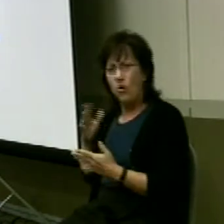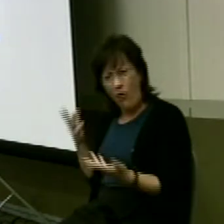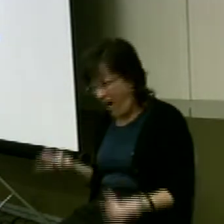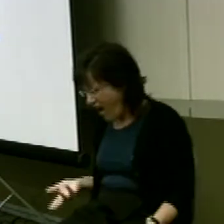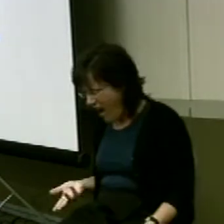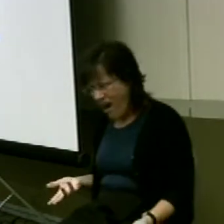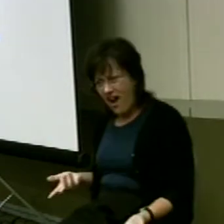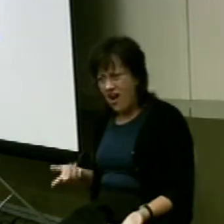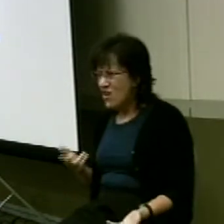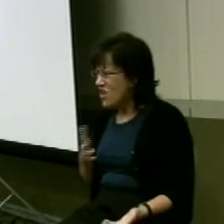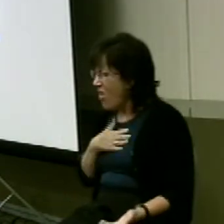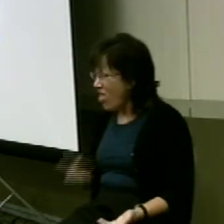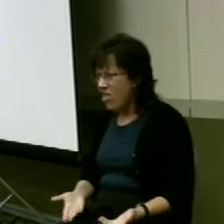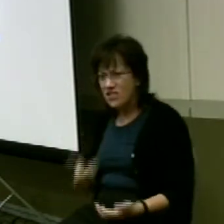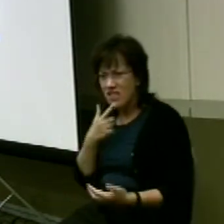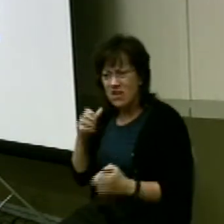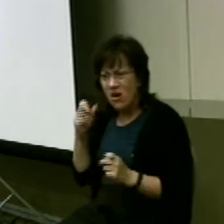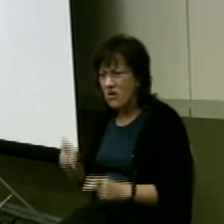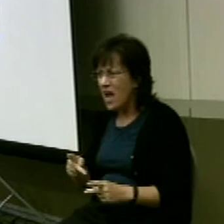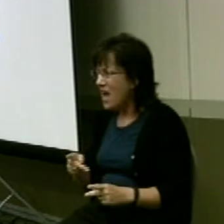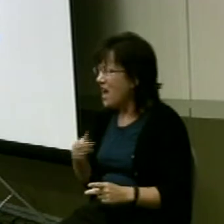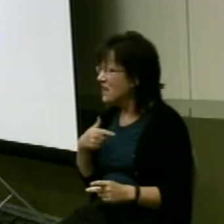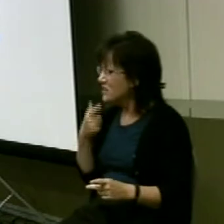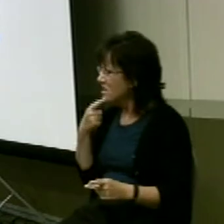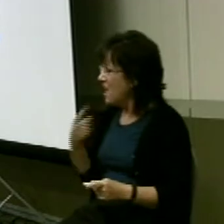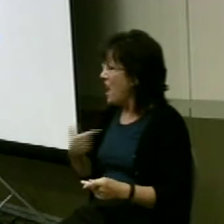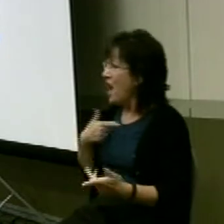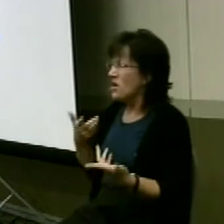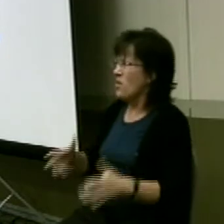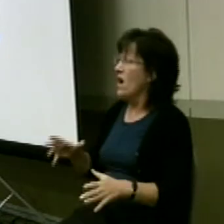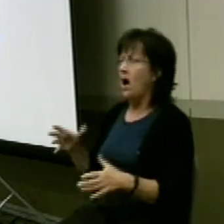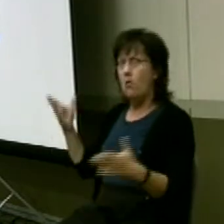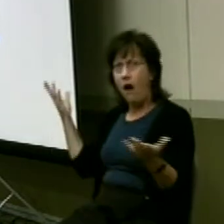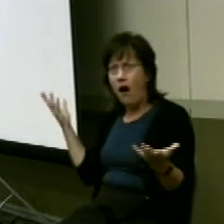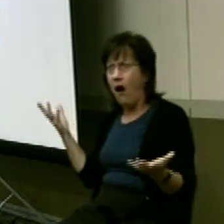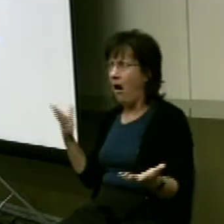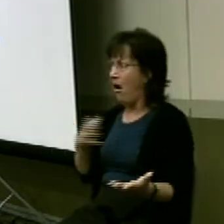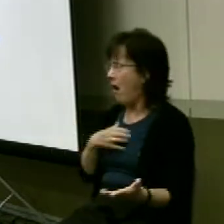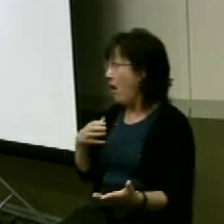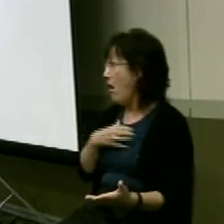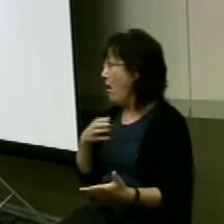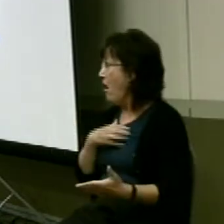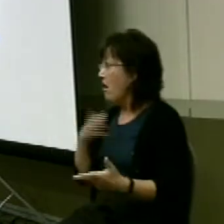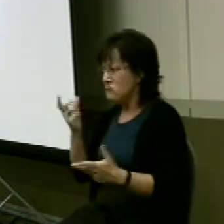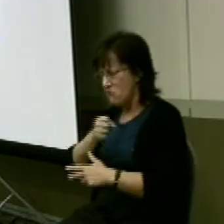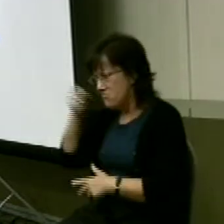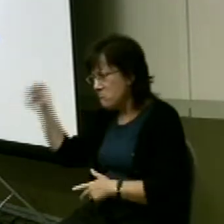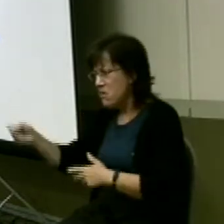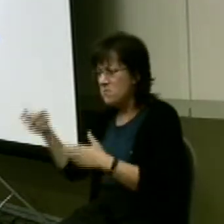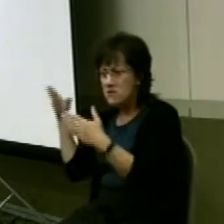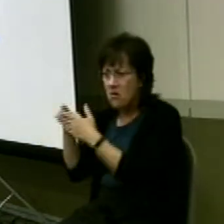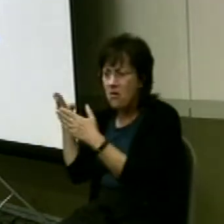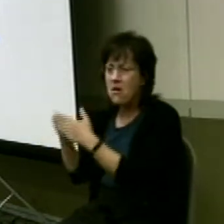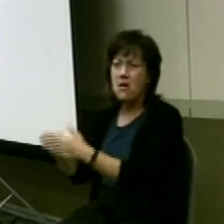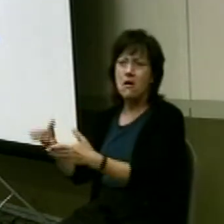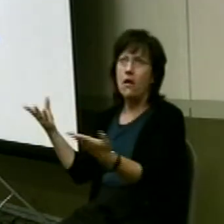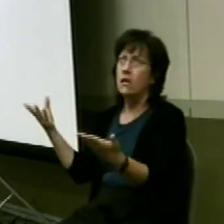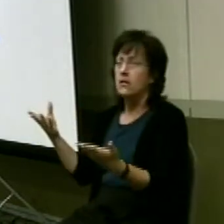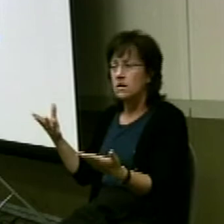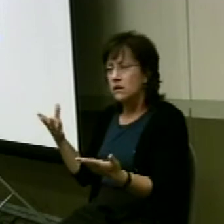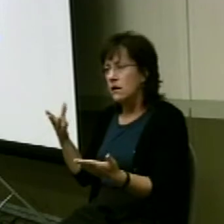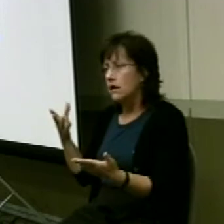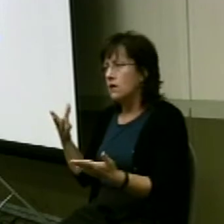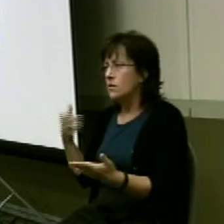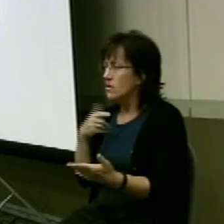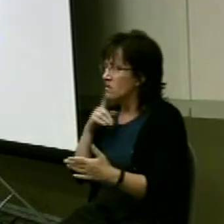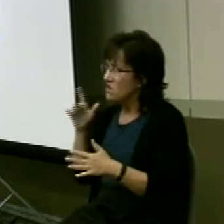against everybody's, what? You're telling him it's okay to say, I don't want to do this work? How can that be? I think he should just be in the corner.